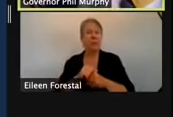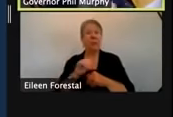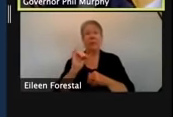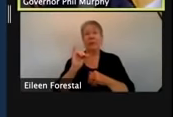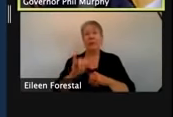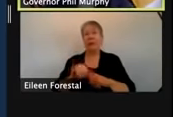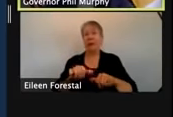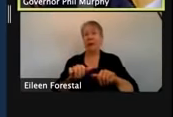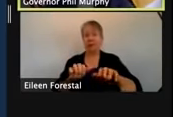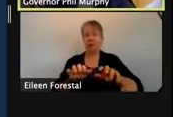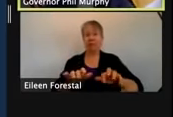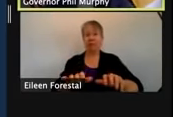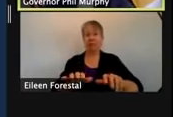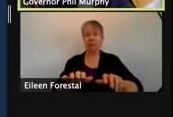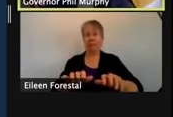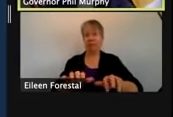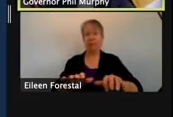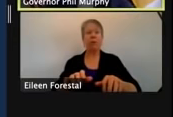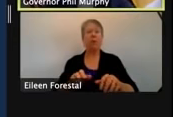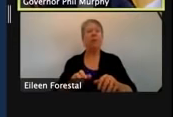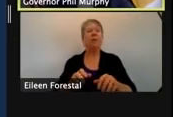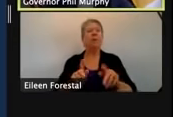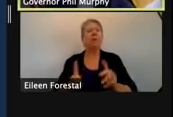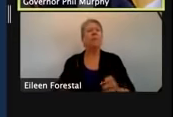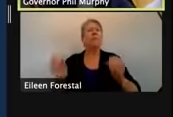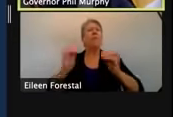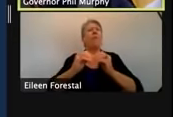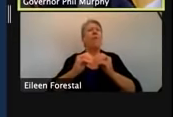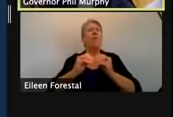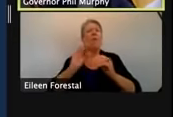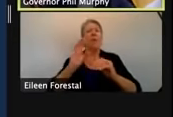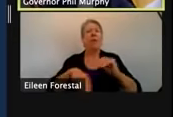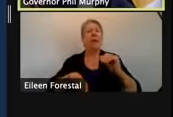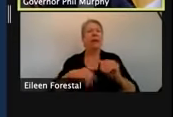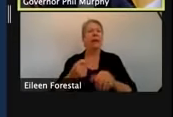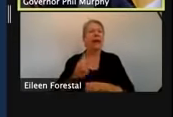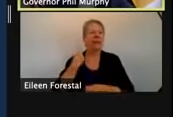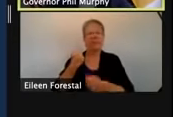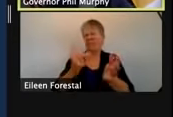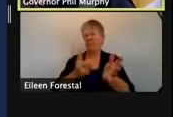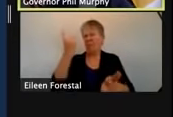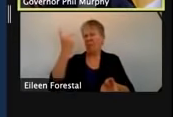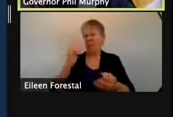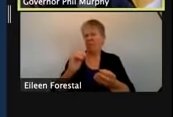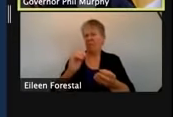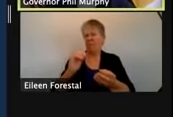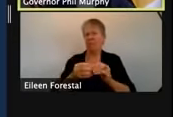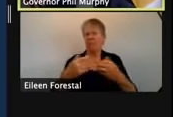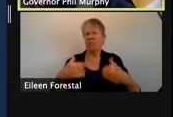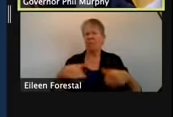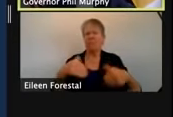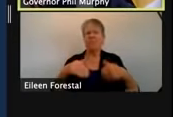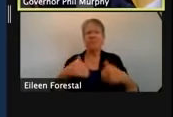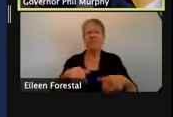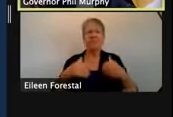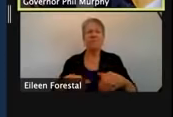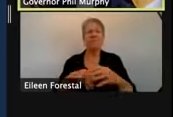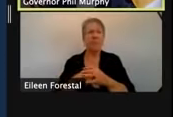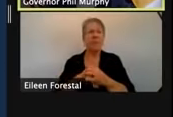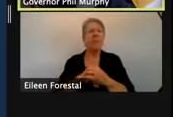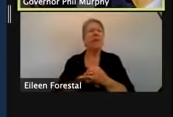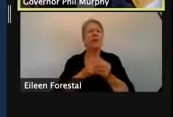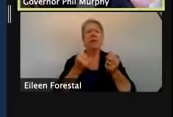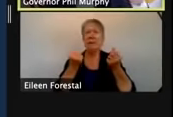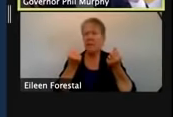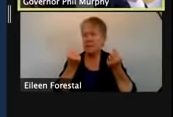of all transactions. And 2/3 of all renewals are now being completed online, and that's a good thing. And at